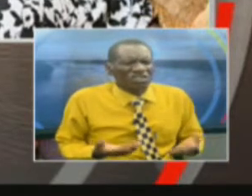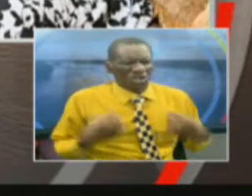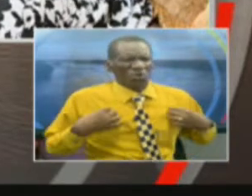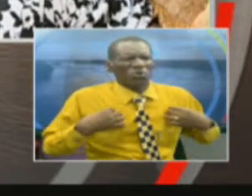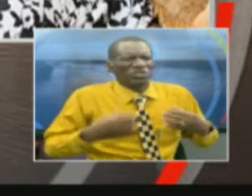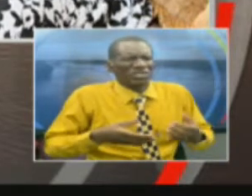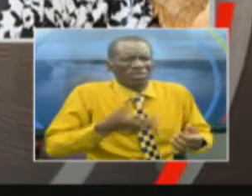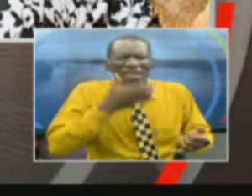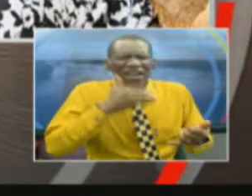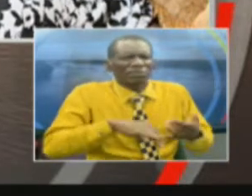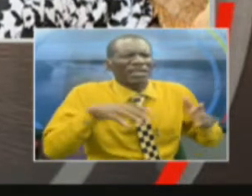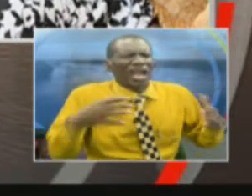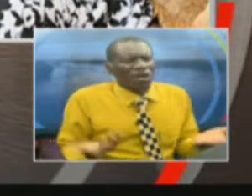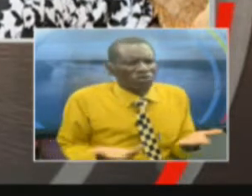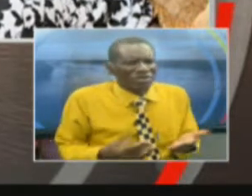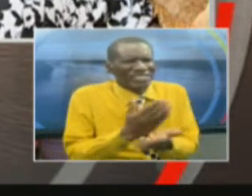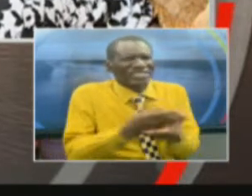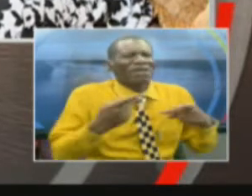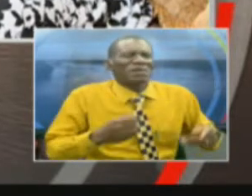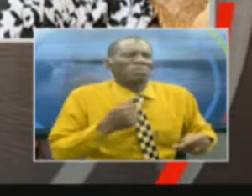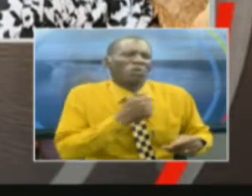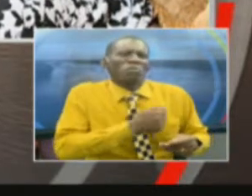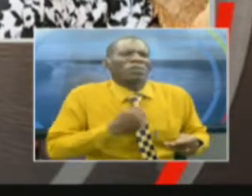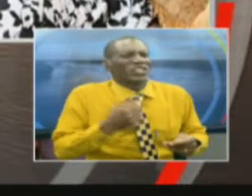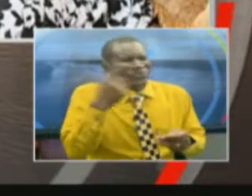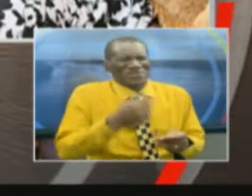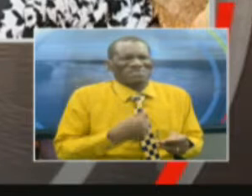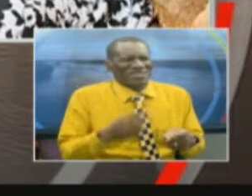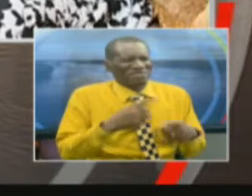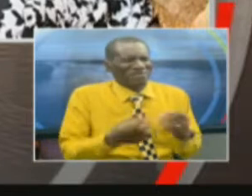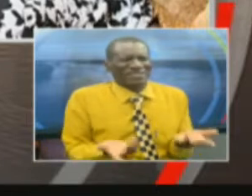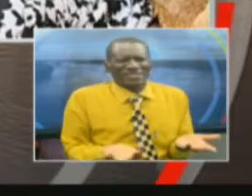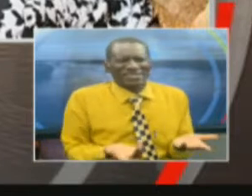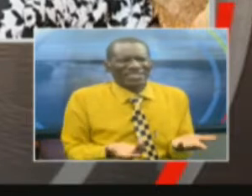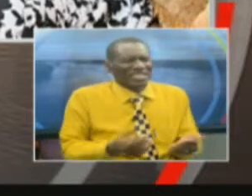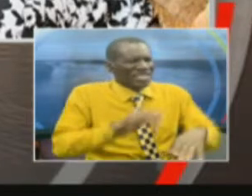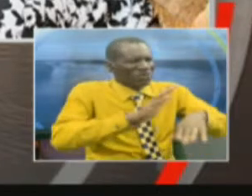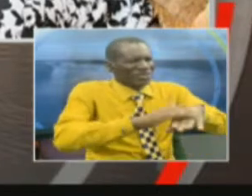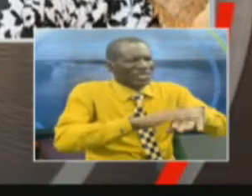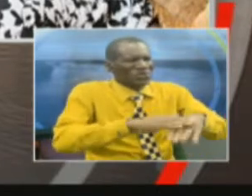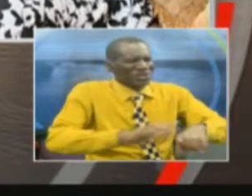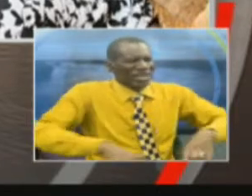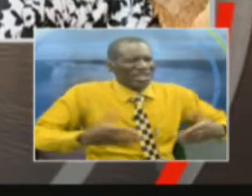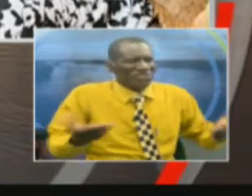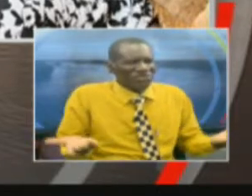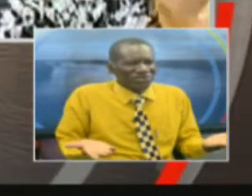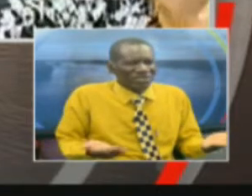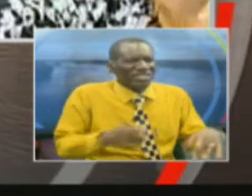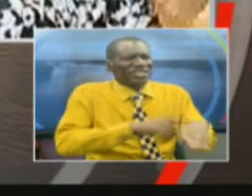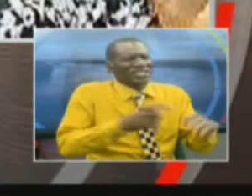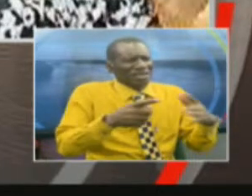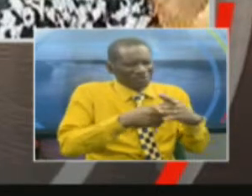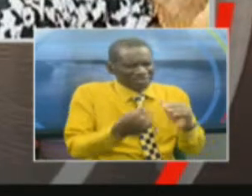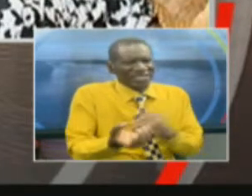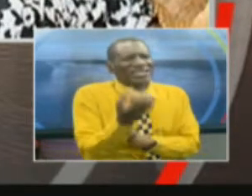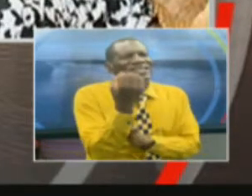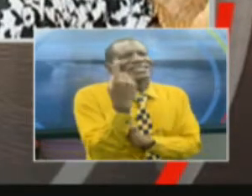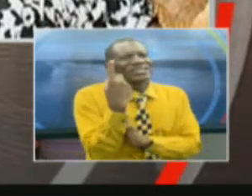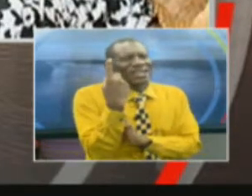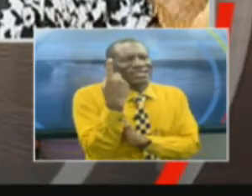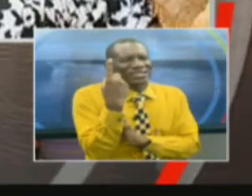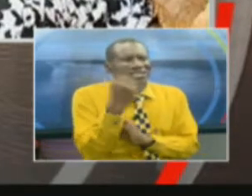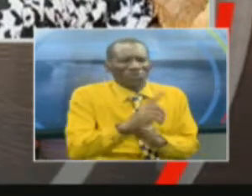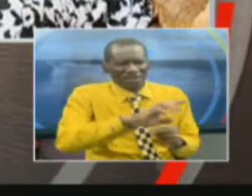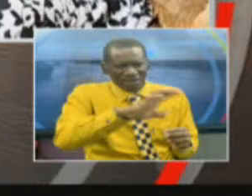like it's so hard for me, but it's been a smooth ride once we started understanding